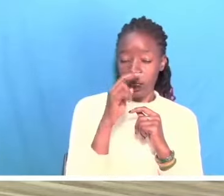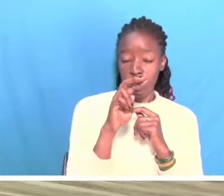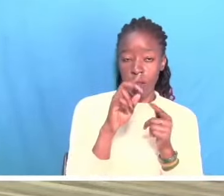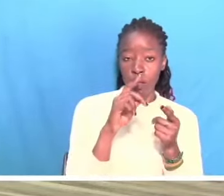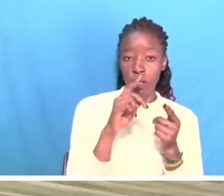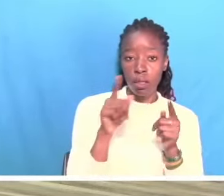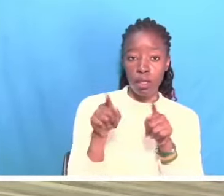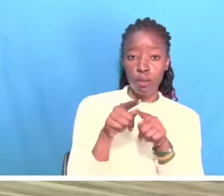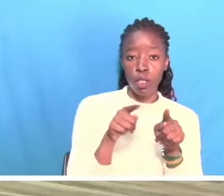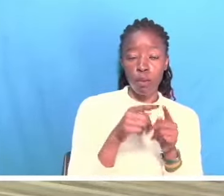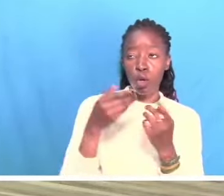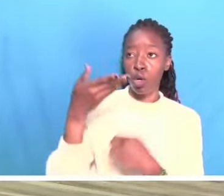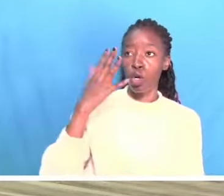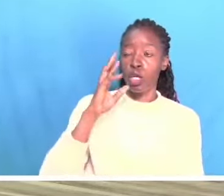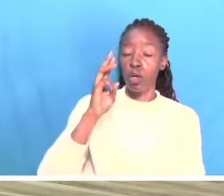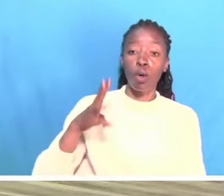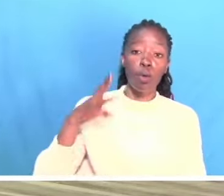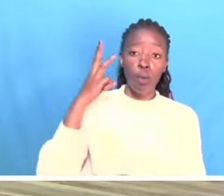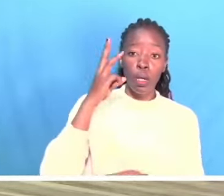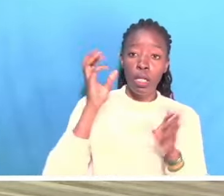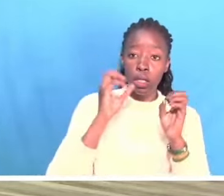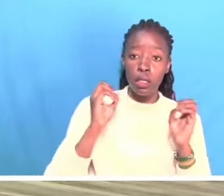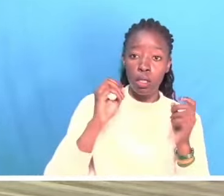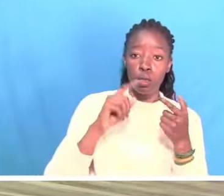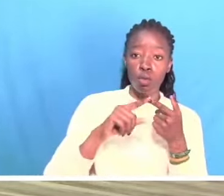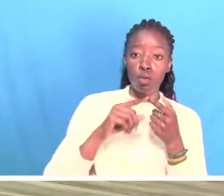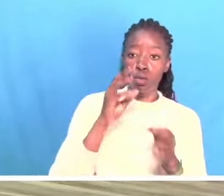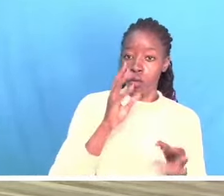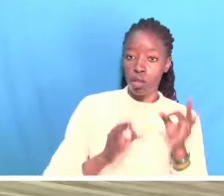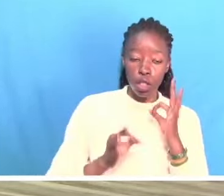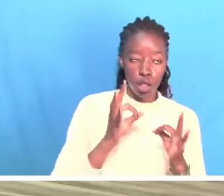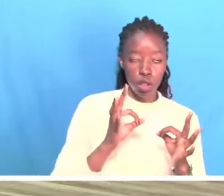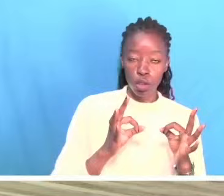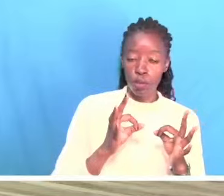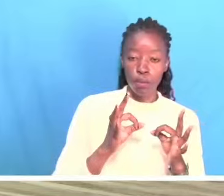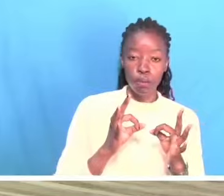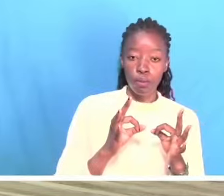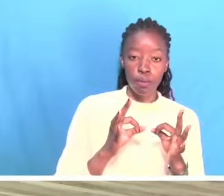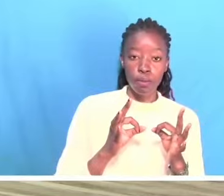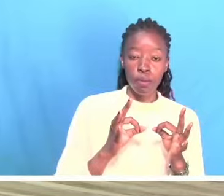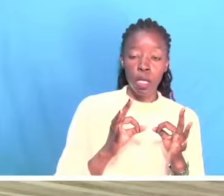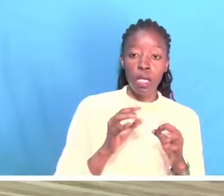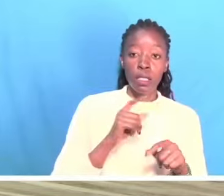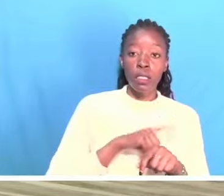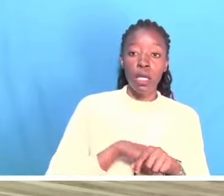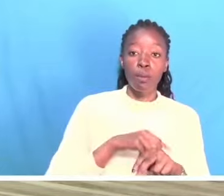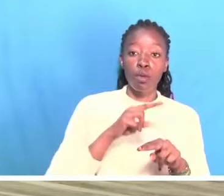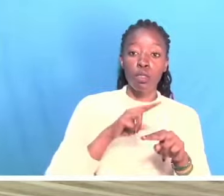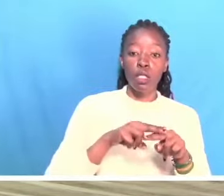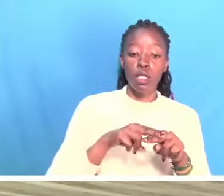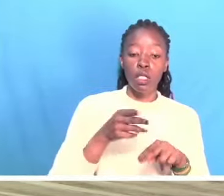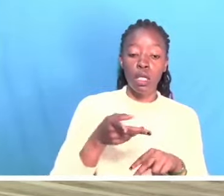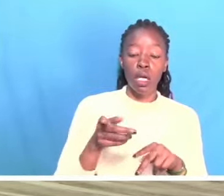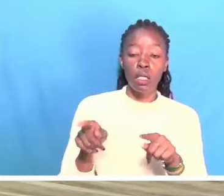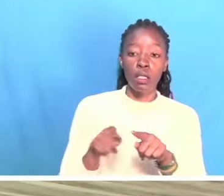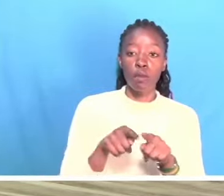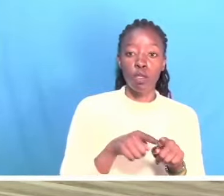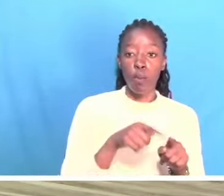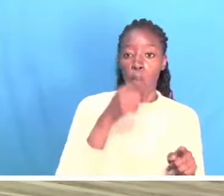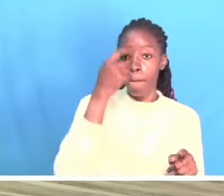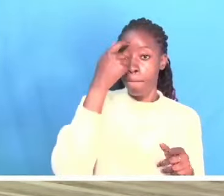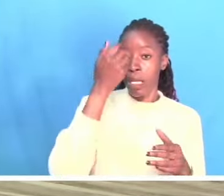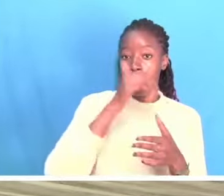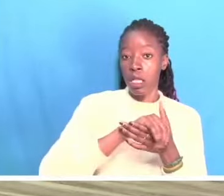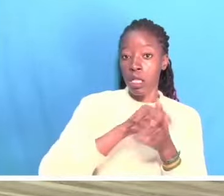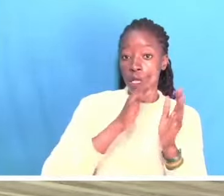unwillingness to judge them. So if you sit here as a believer, you have given your life to Christ, and